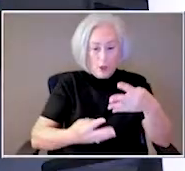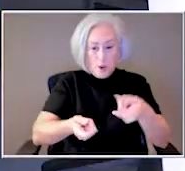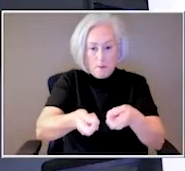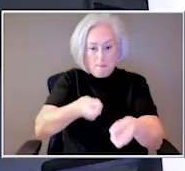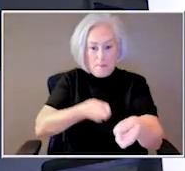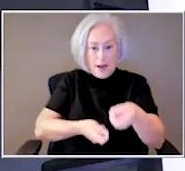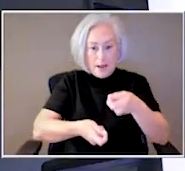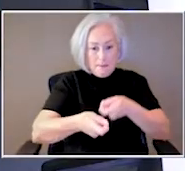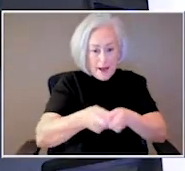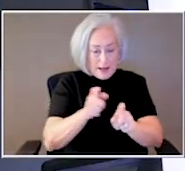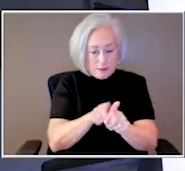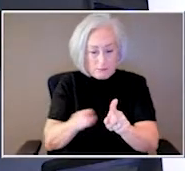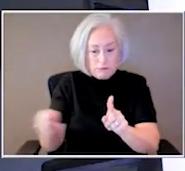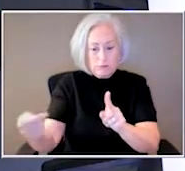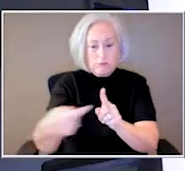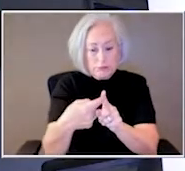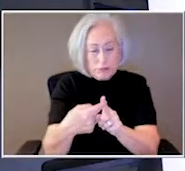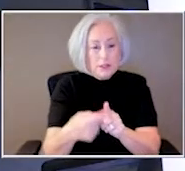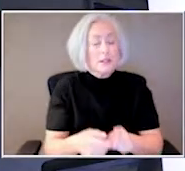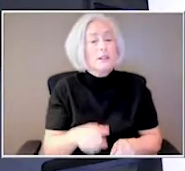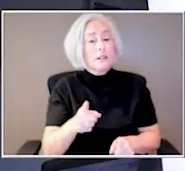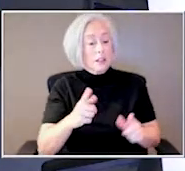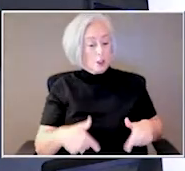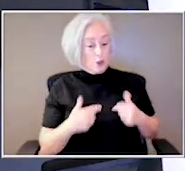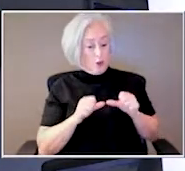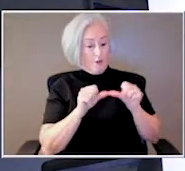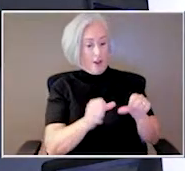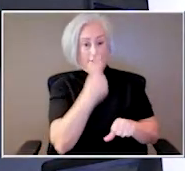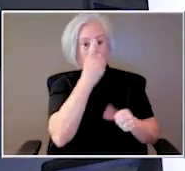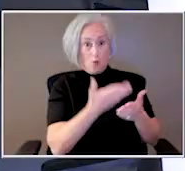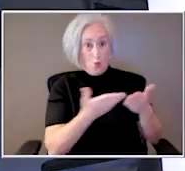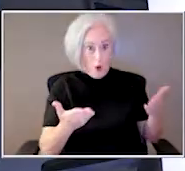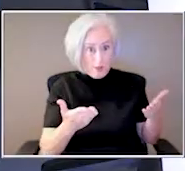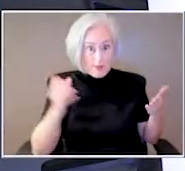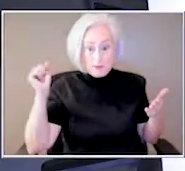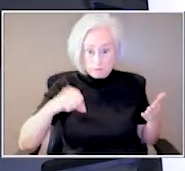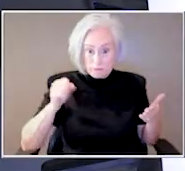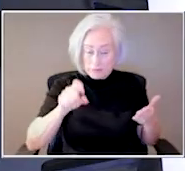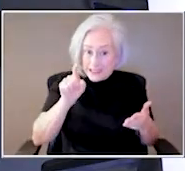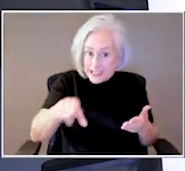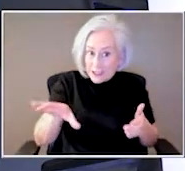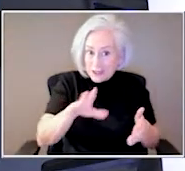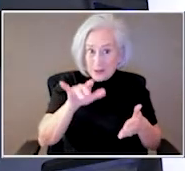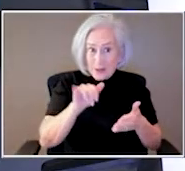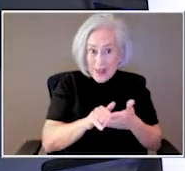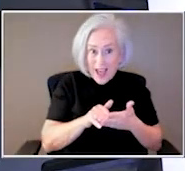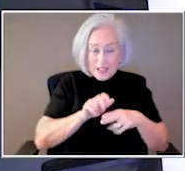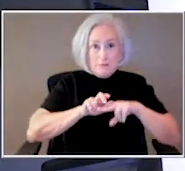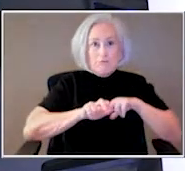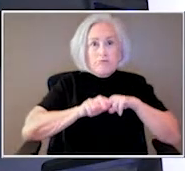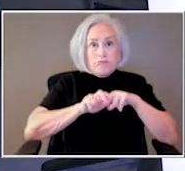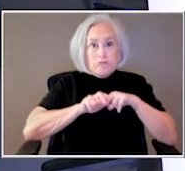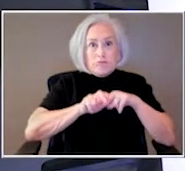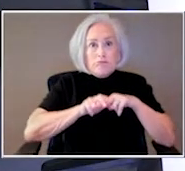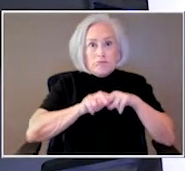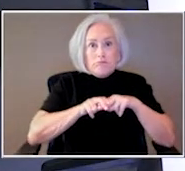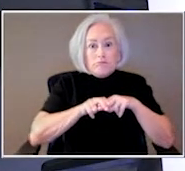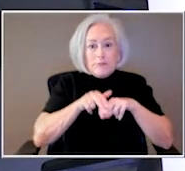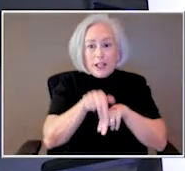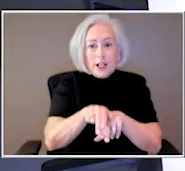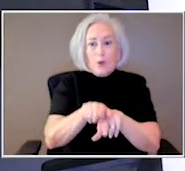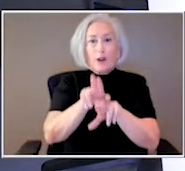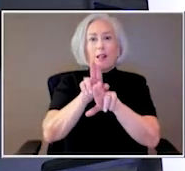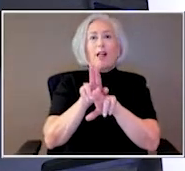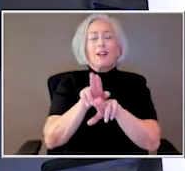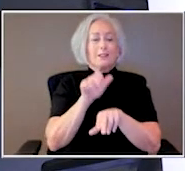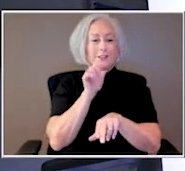of course, surviving is one thing. Got to do that. Yes. But as we saw in the piece, sitting in a chair, in a recliner, that is not for you.